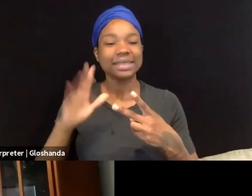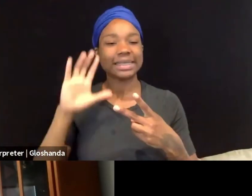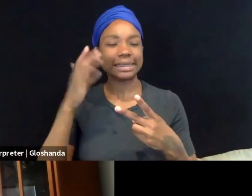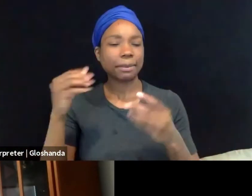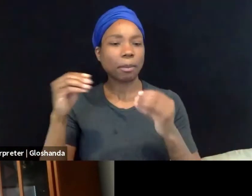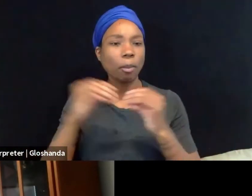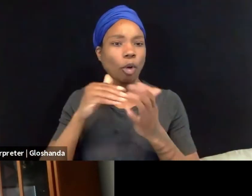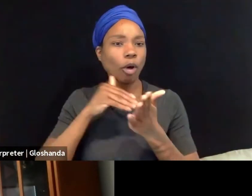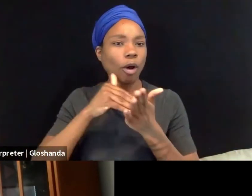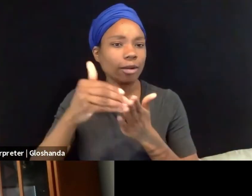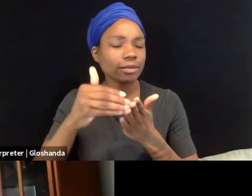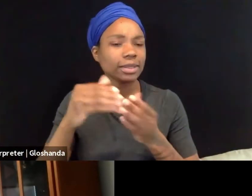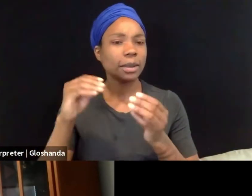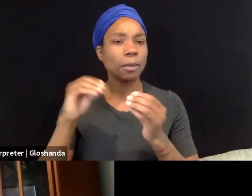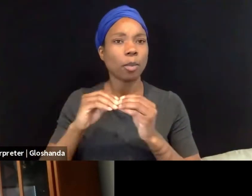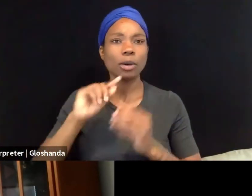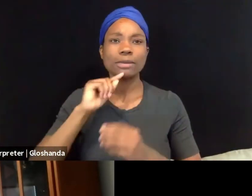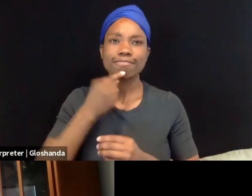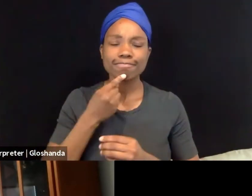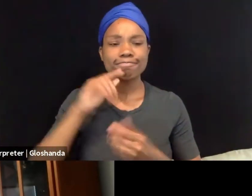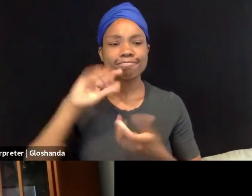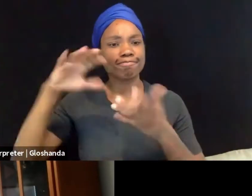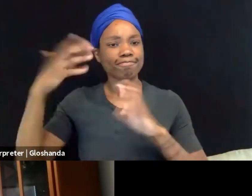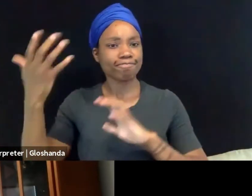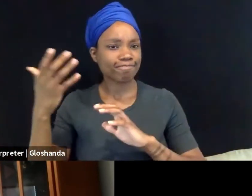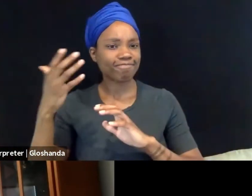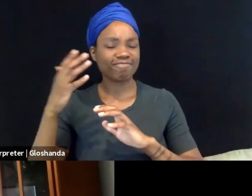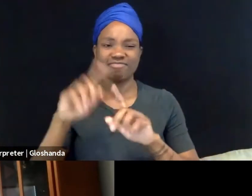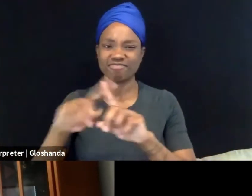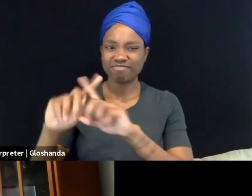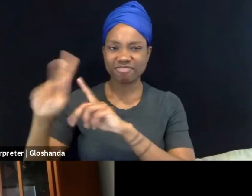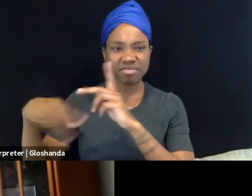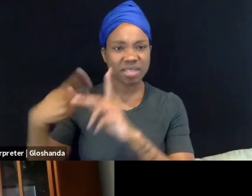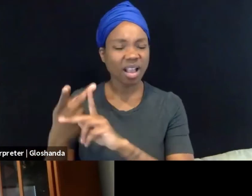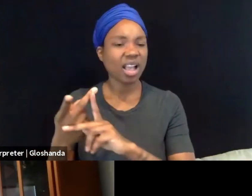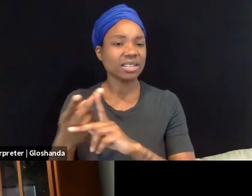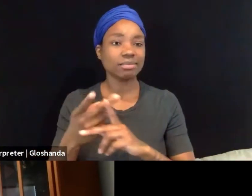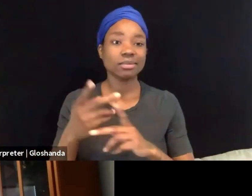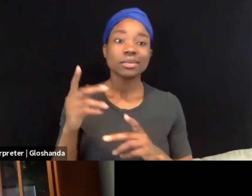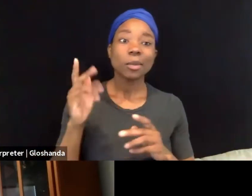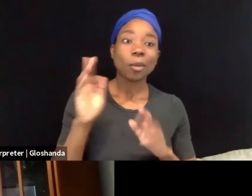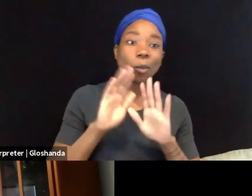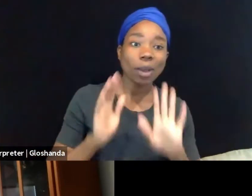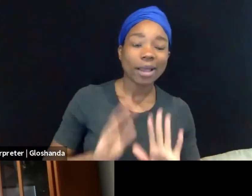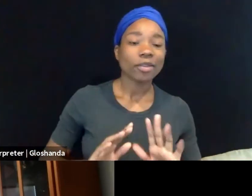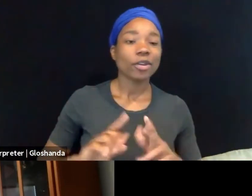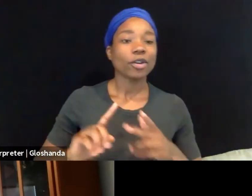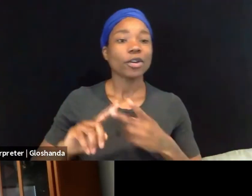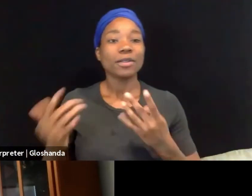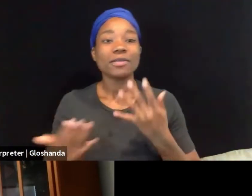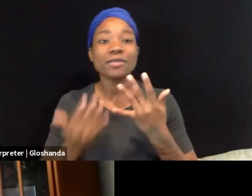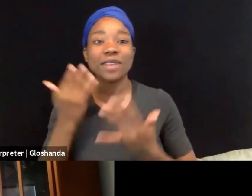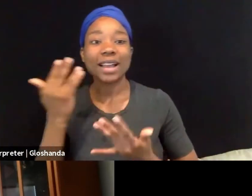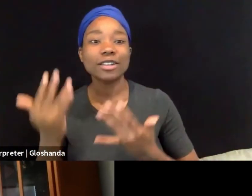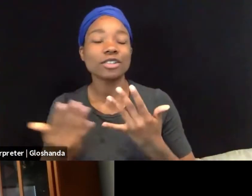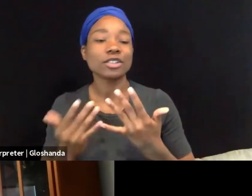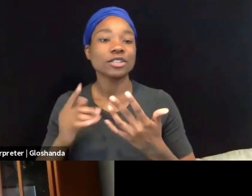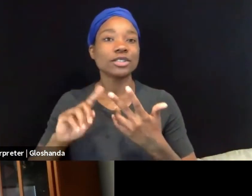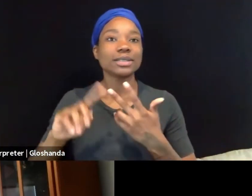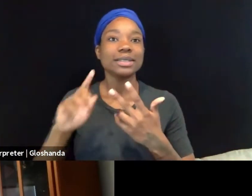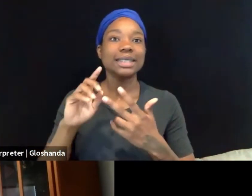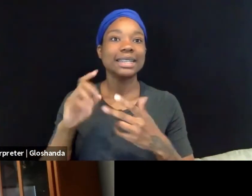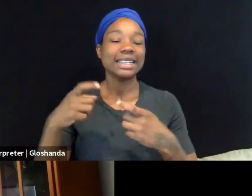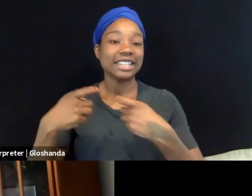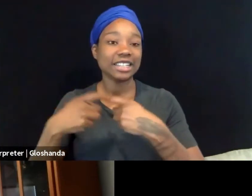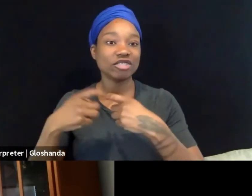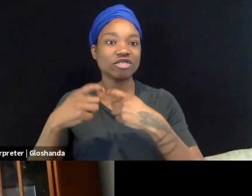kinds. That is, whether we're talking weather-related disasters, fires, energy disruptions, or